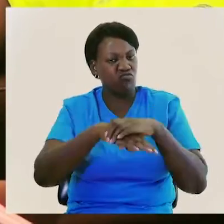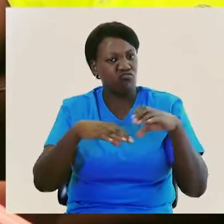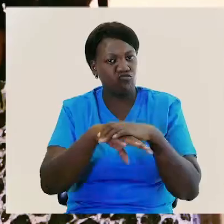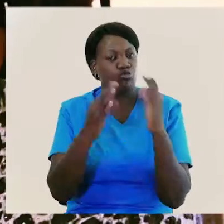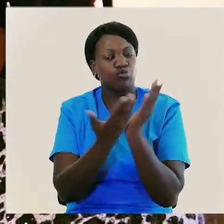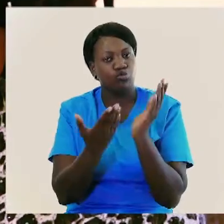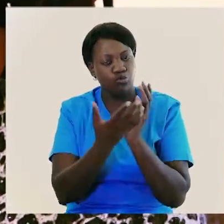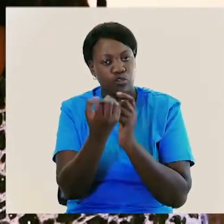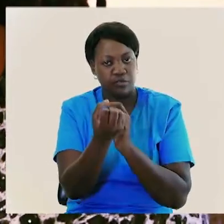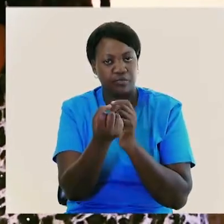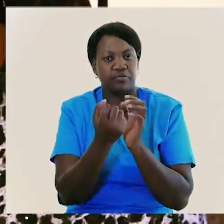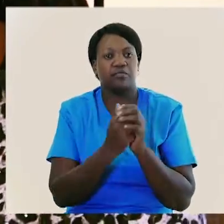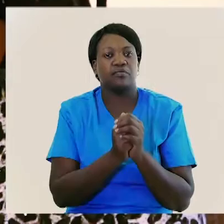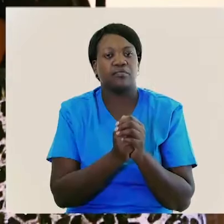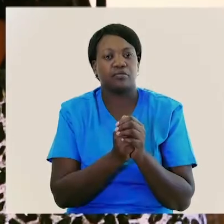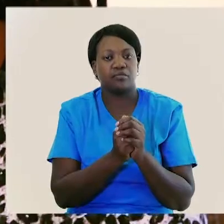school.